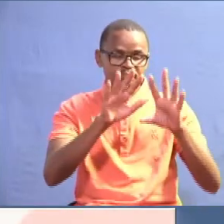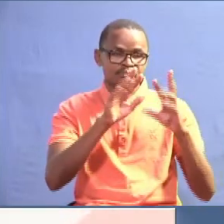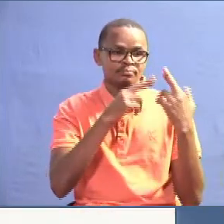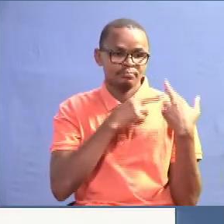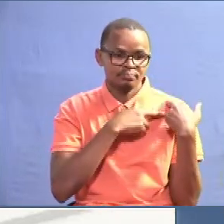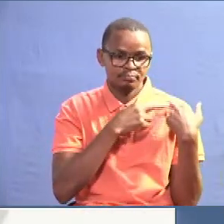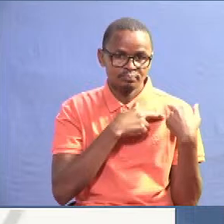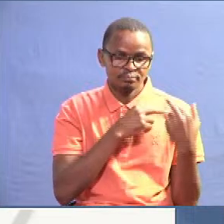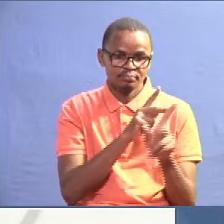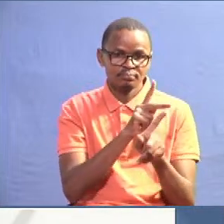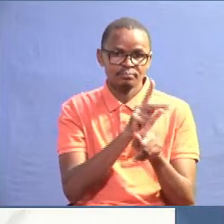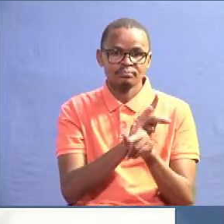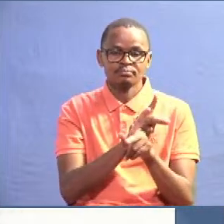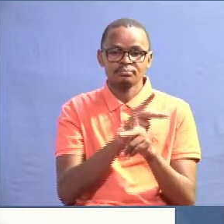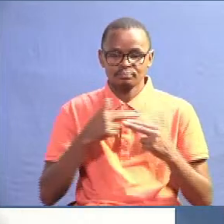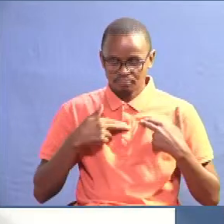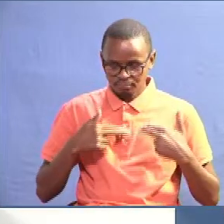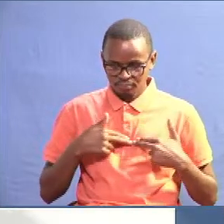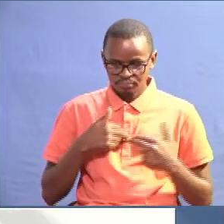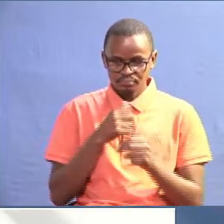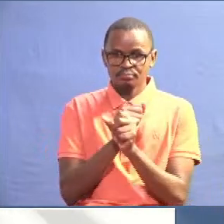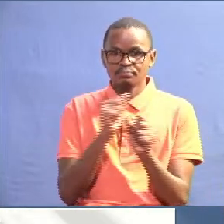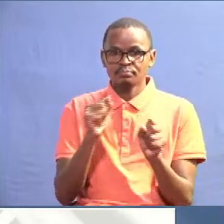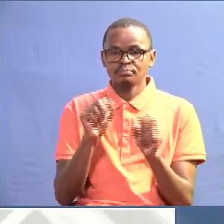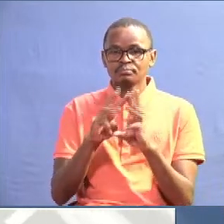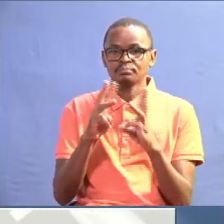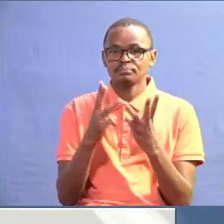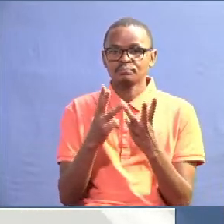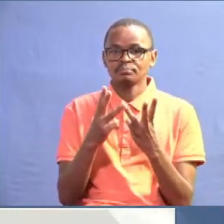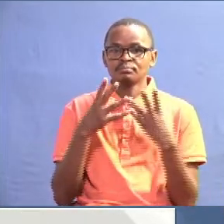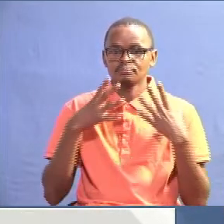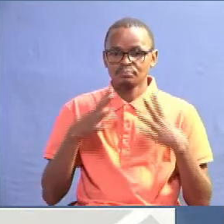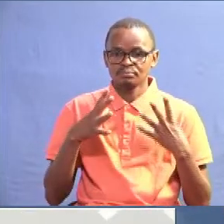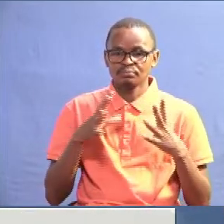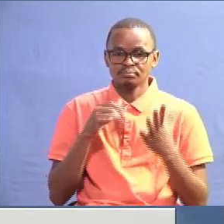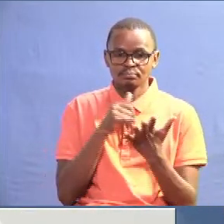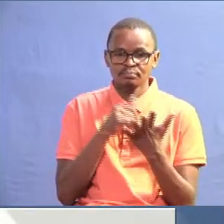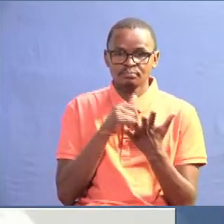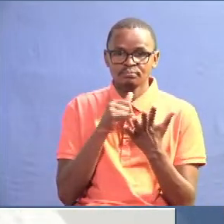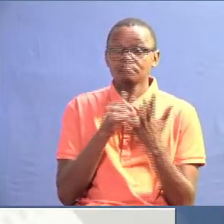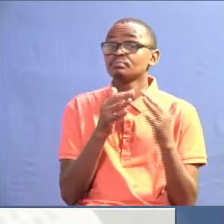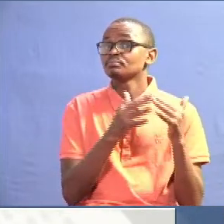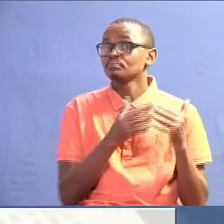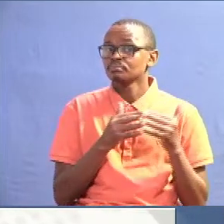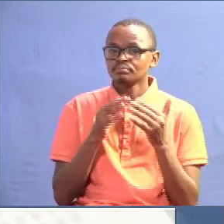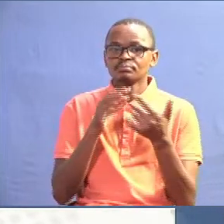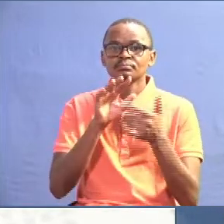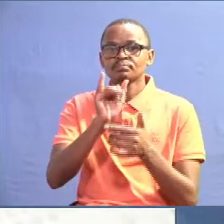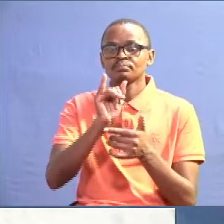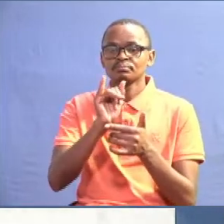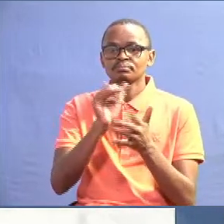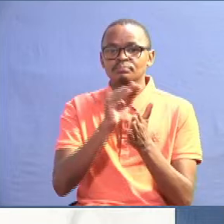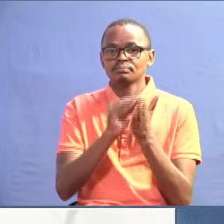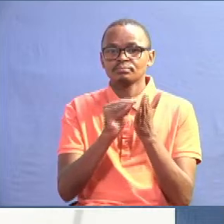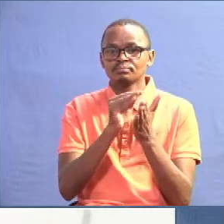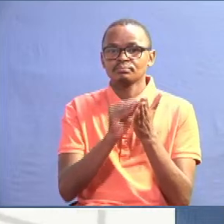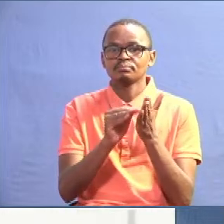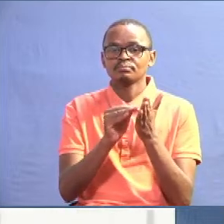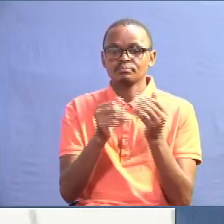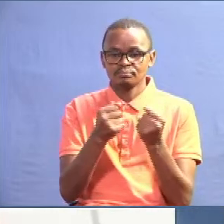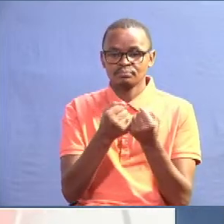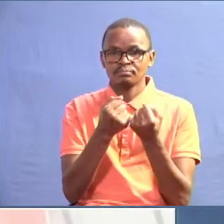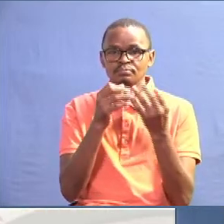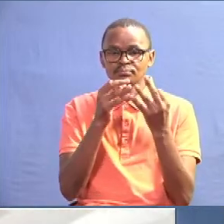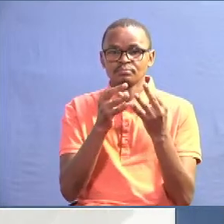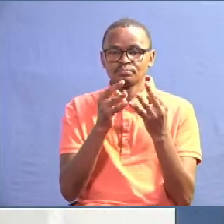in protecting the health and security of the world's people, including Americans, by addressing the root causes of